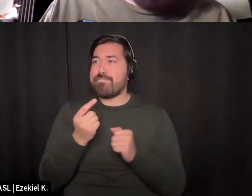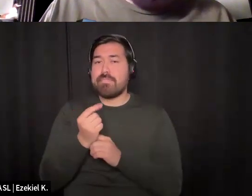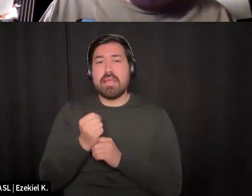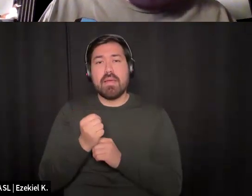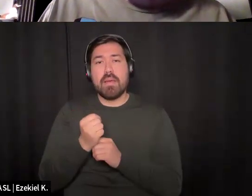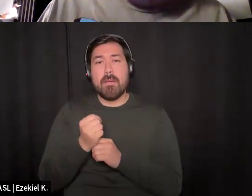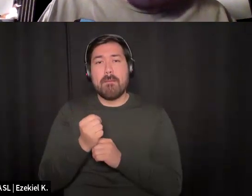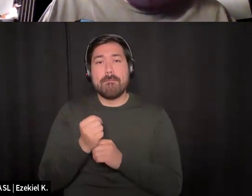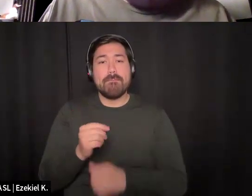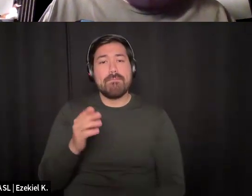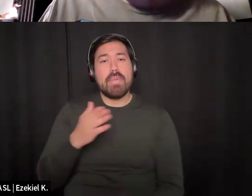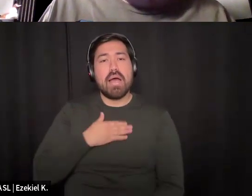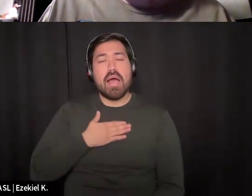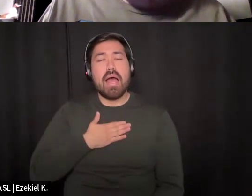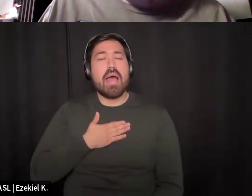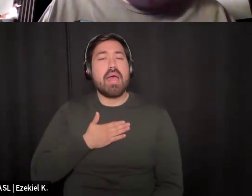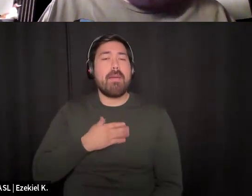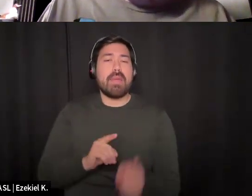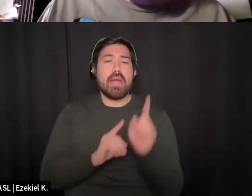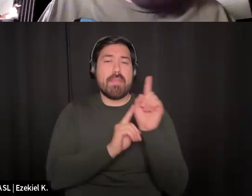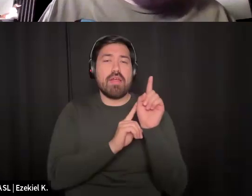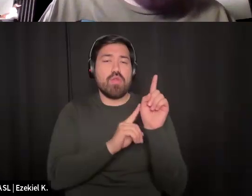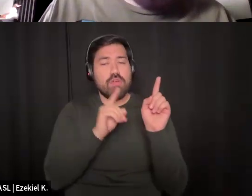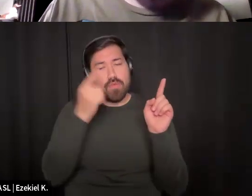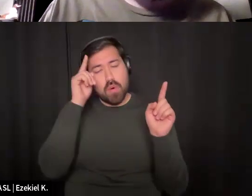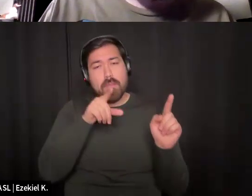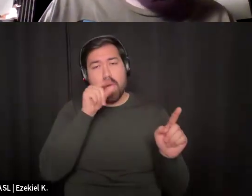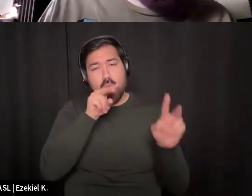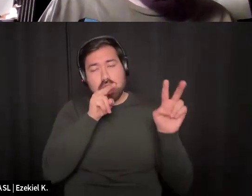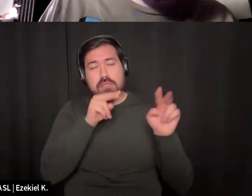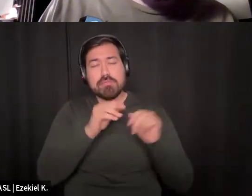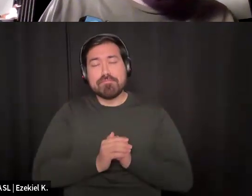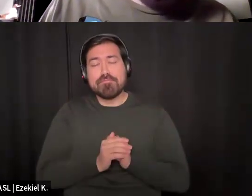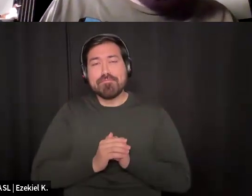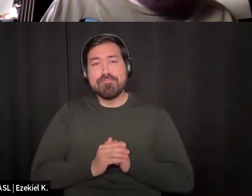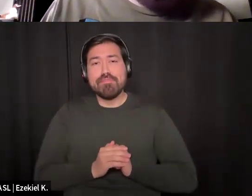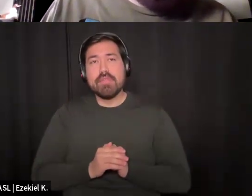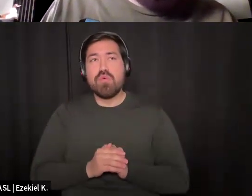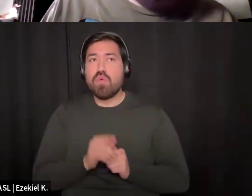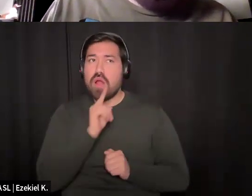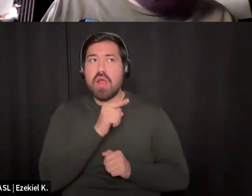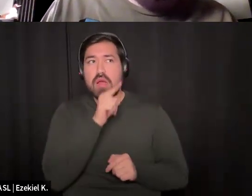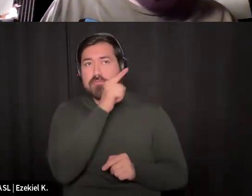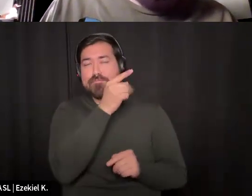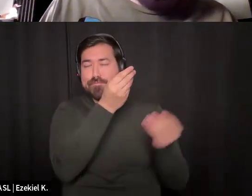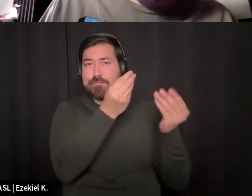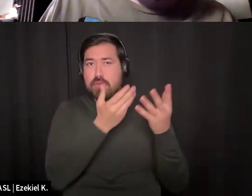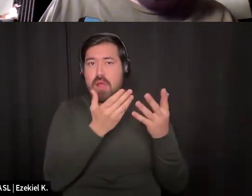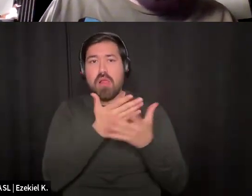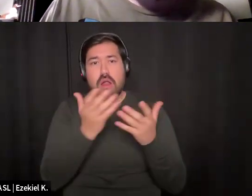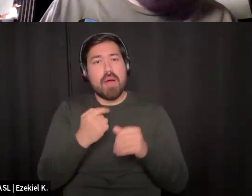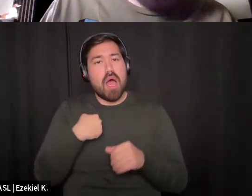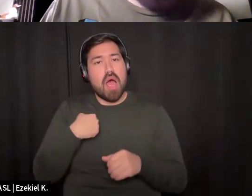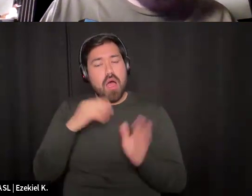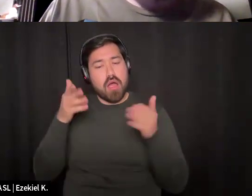basically my birding mentor, the person who taught me how to do this. And it's really informed a lot of my birding activity